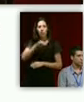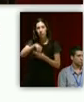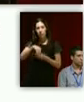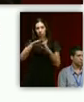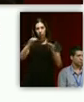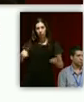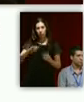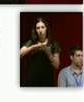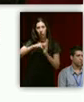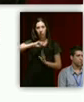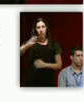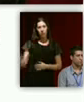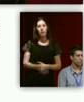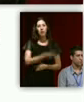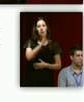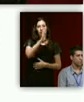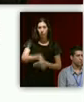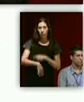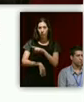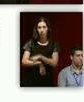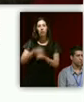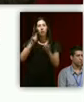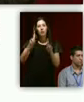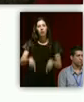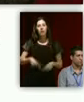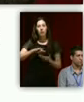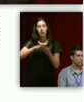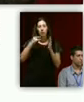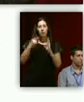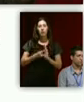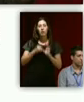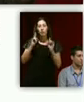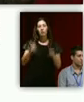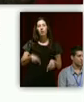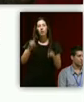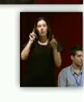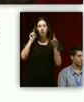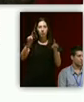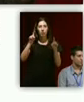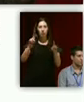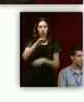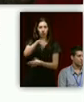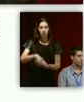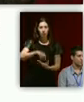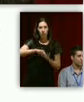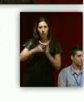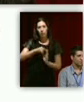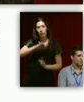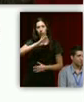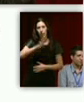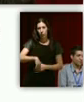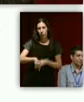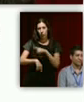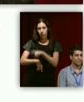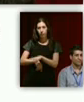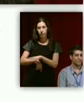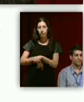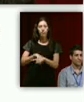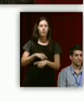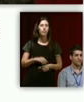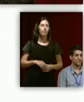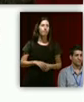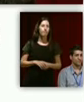University in Catalonia. He is a telecom engineer, and he has a PhD by the Politecnica University